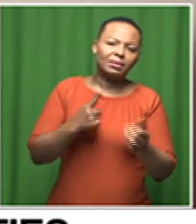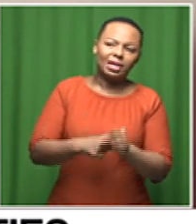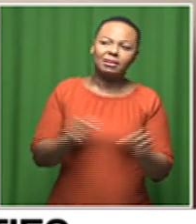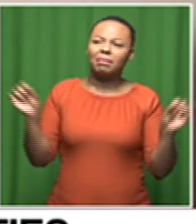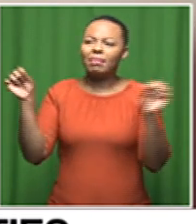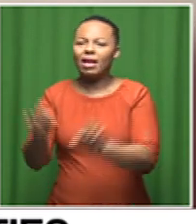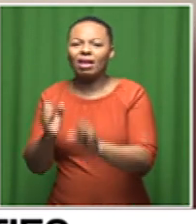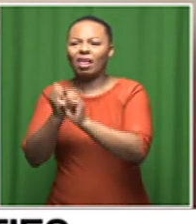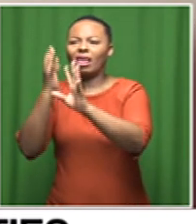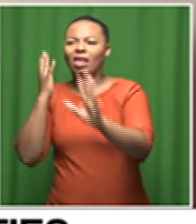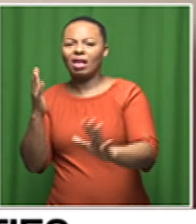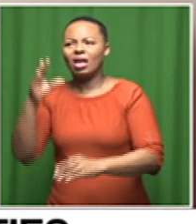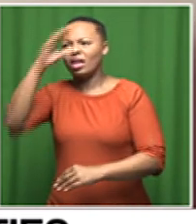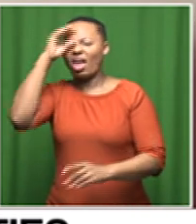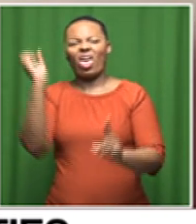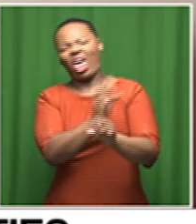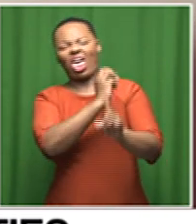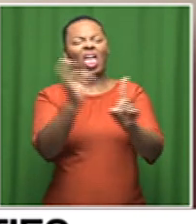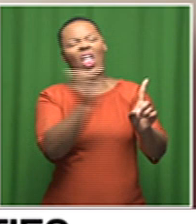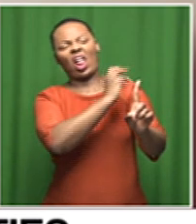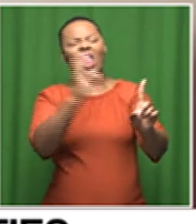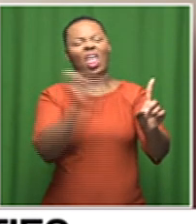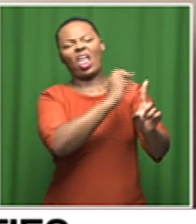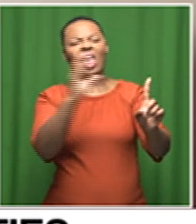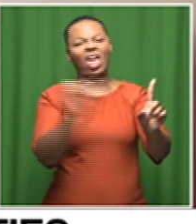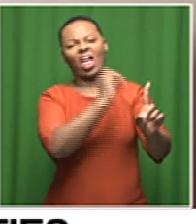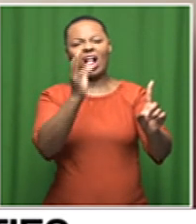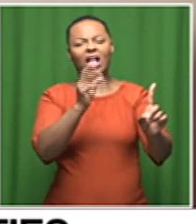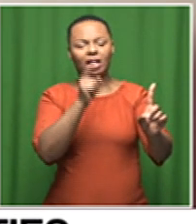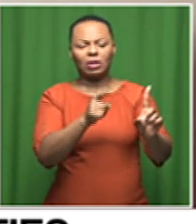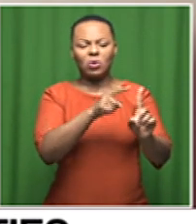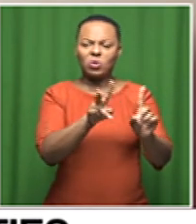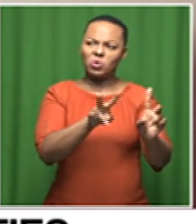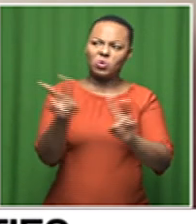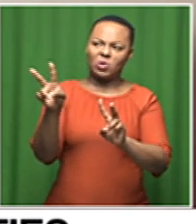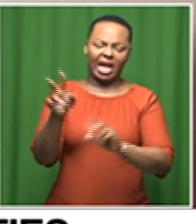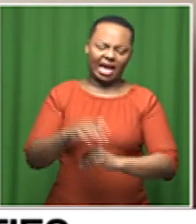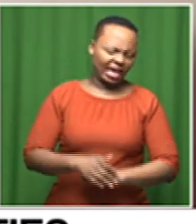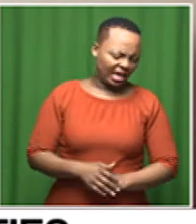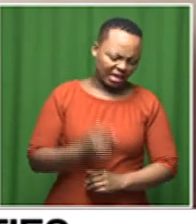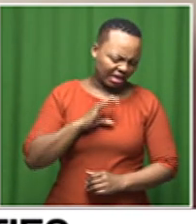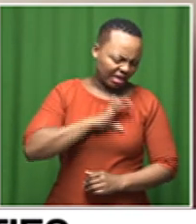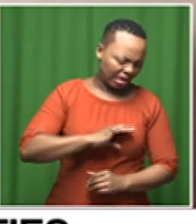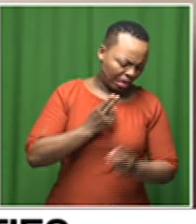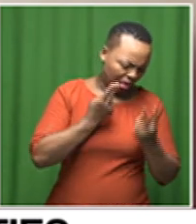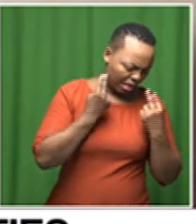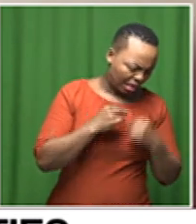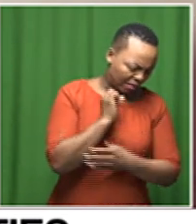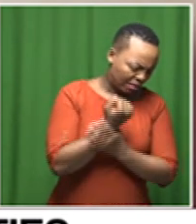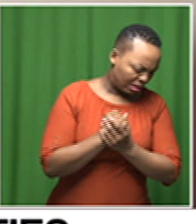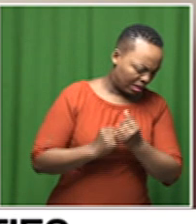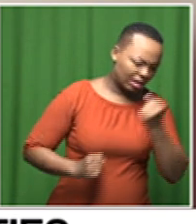they are shouted at by the nurse, and sometimes they are made to feel uncomfortable when coming to the facility, especially the